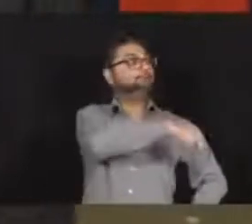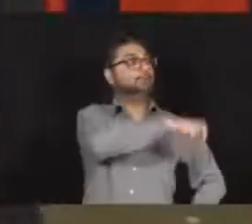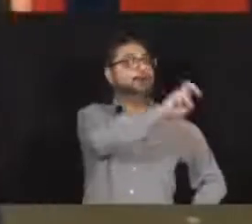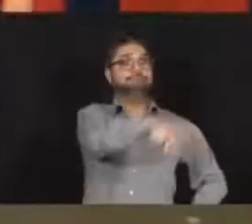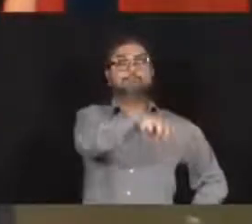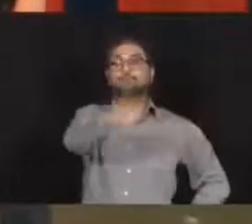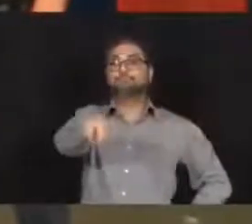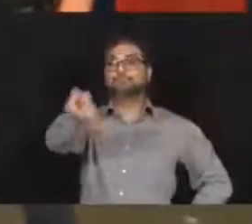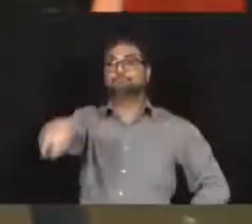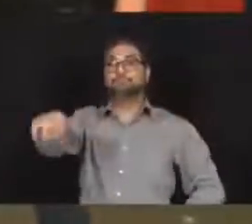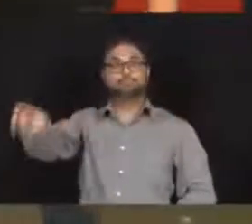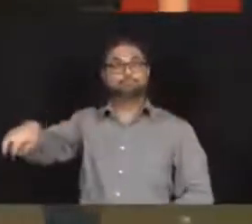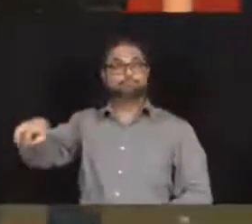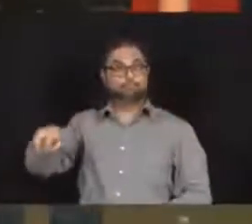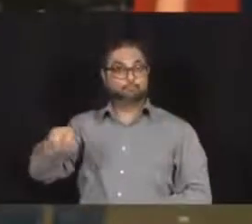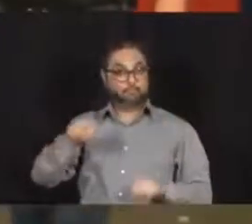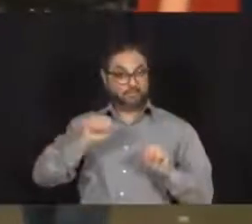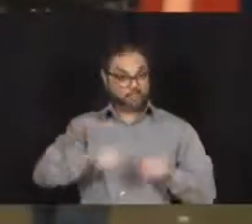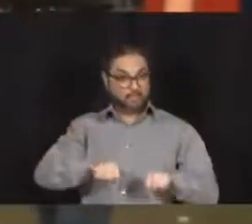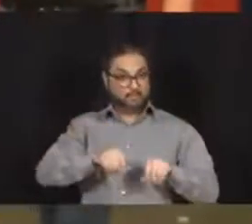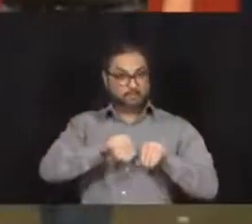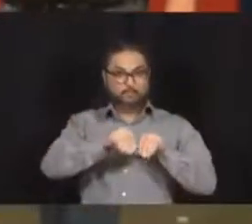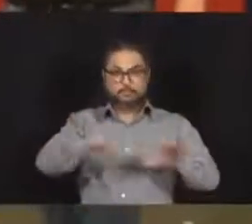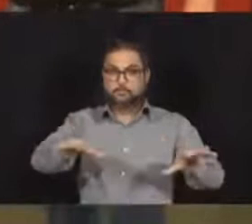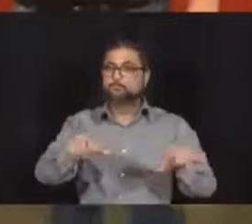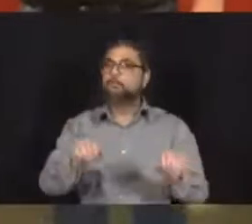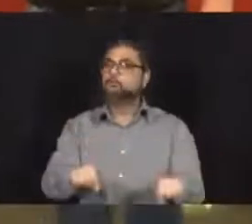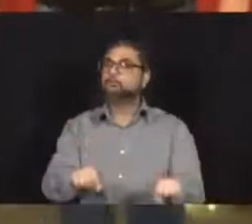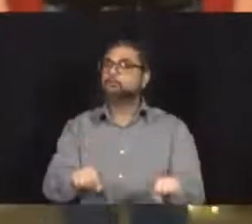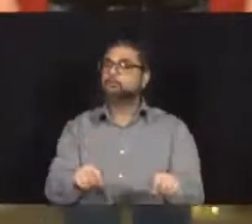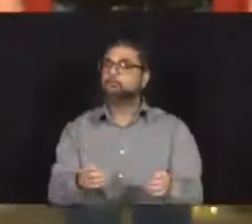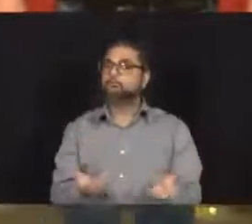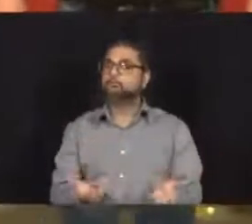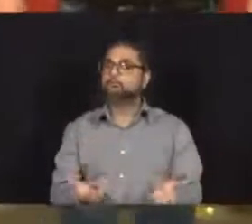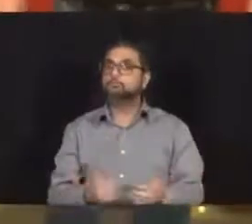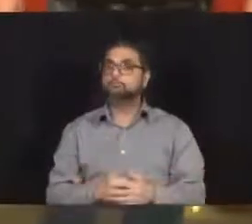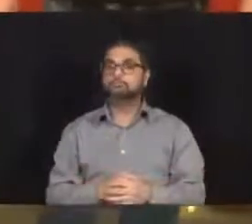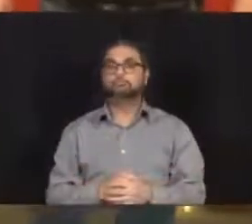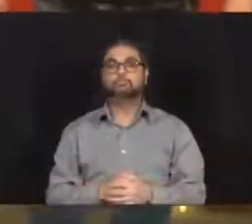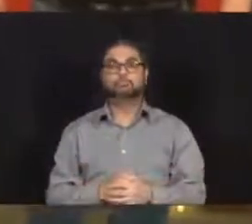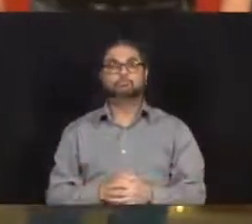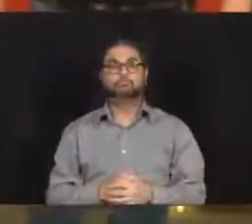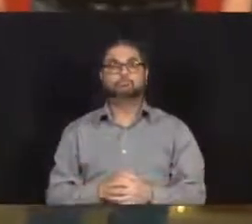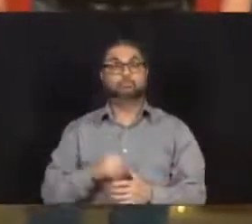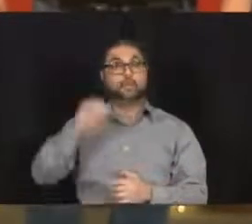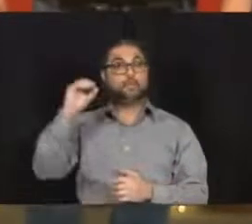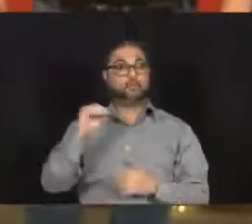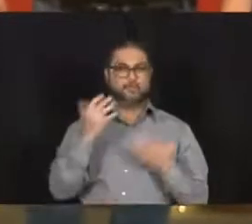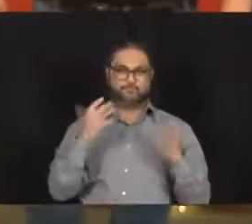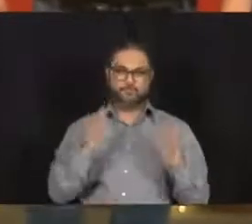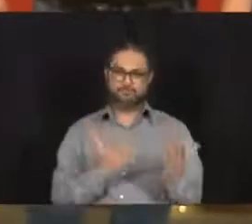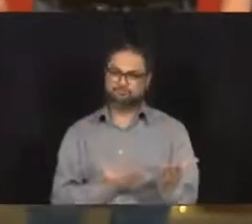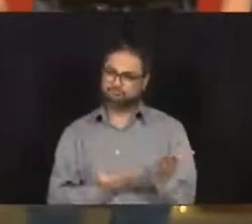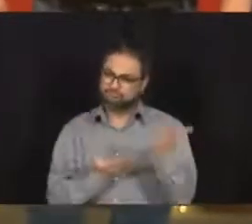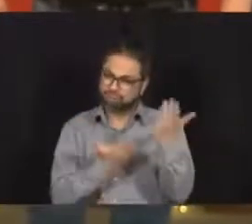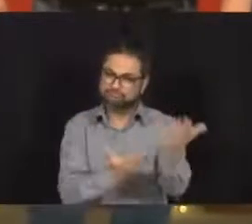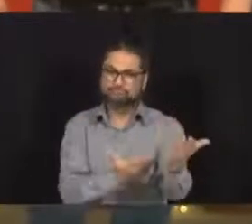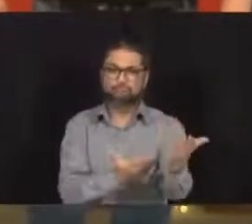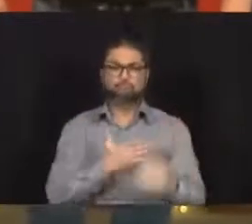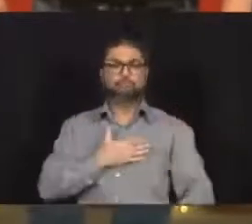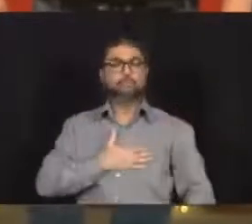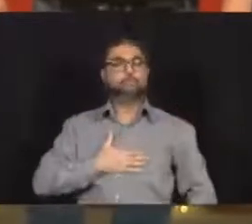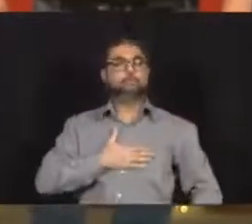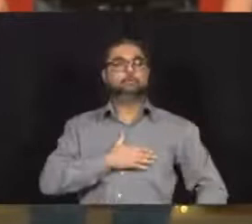COVID-19. I know that Ontario has recommended that people not do that, but if they're working 2-3 jobs in order to make ends meet, what